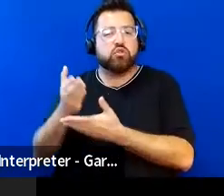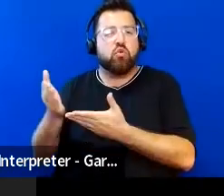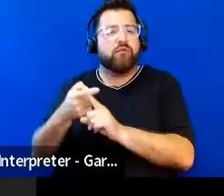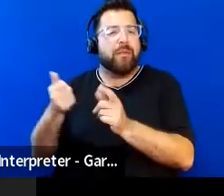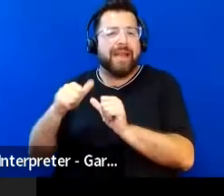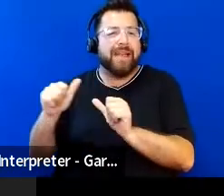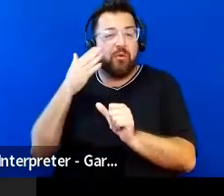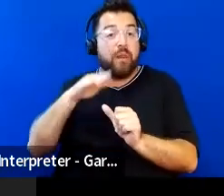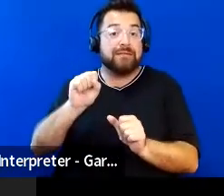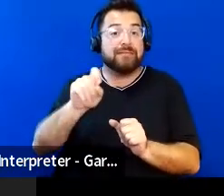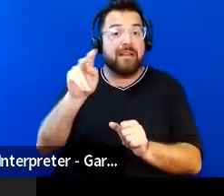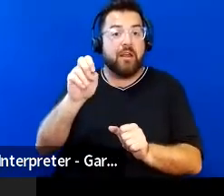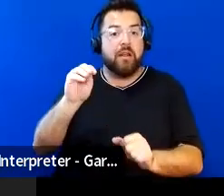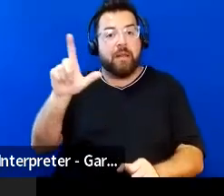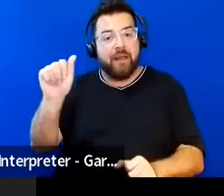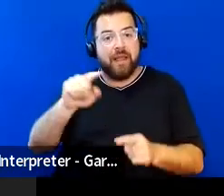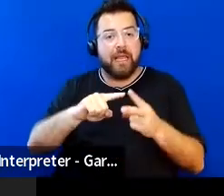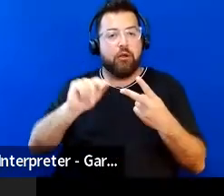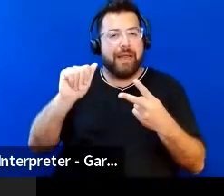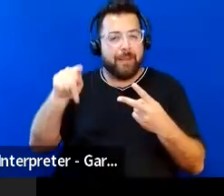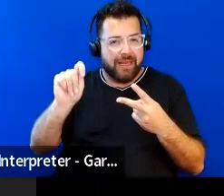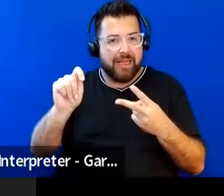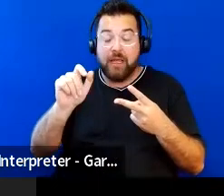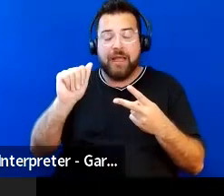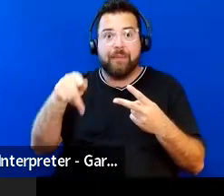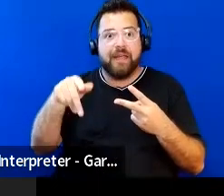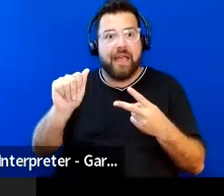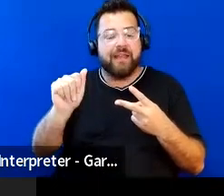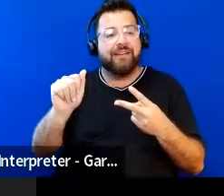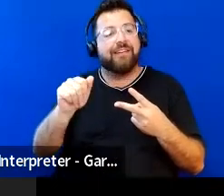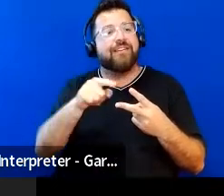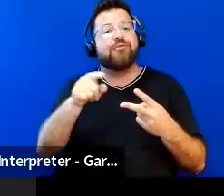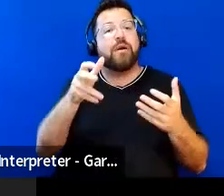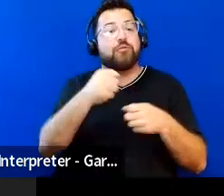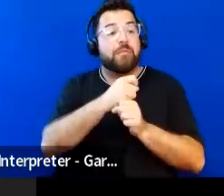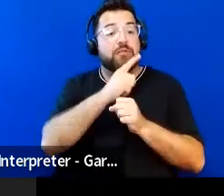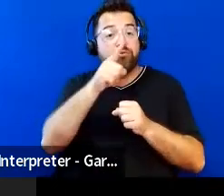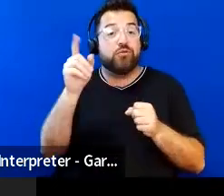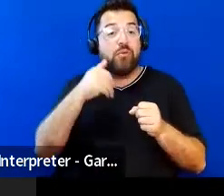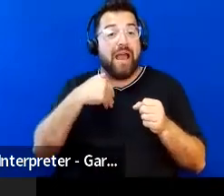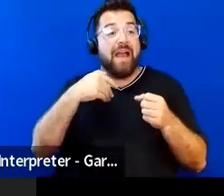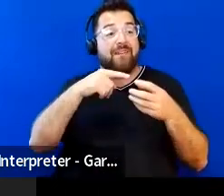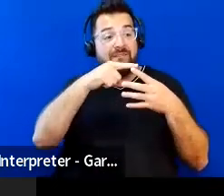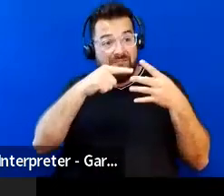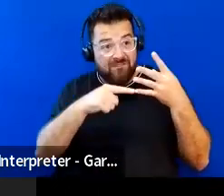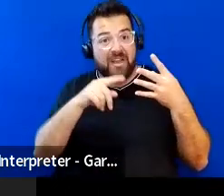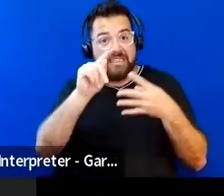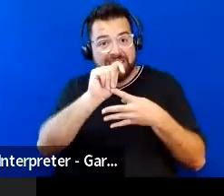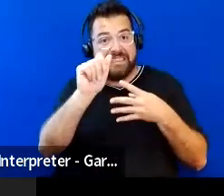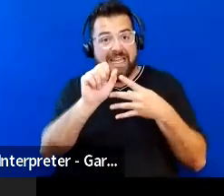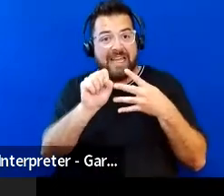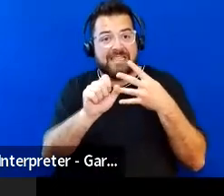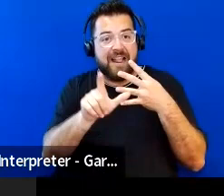like an MLA or APA, you want to make sure that you have this information, that you're giving this information. Okay,